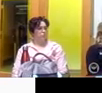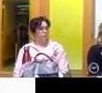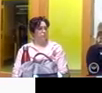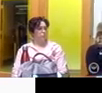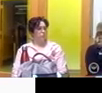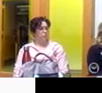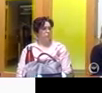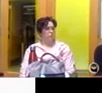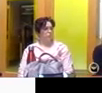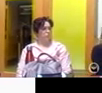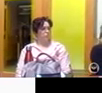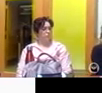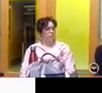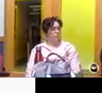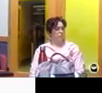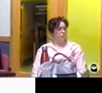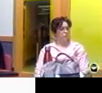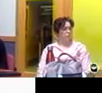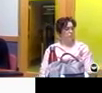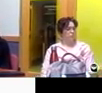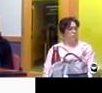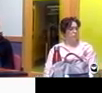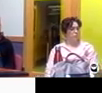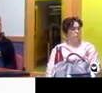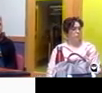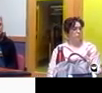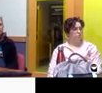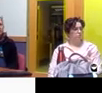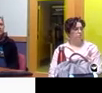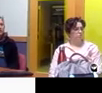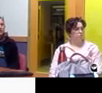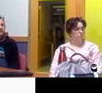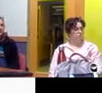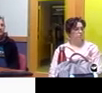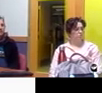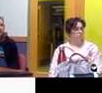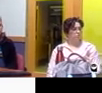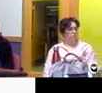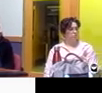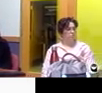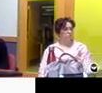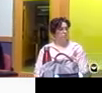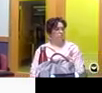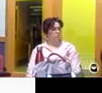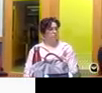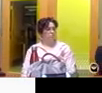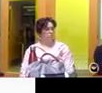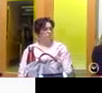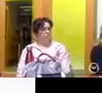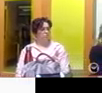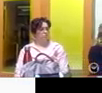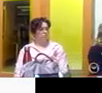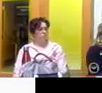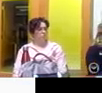experience just on a daily basis misogyny, and very few people will experience torture, but